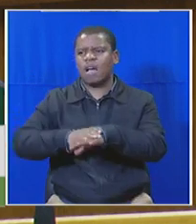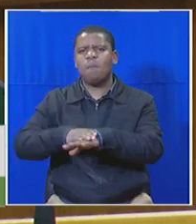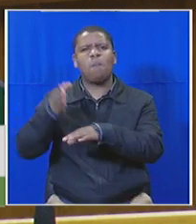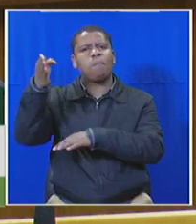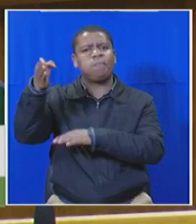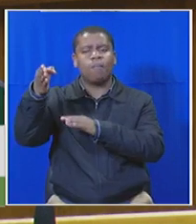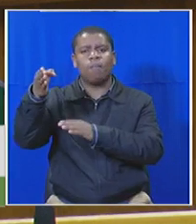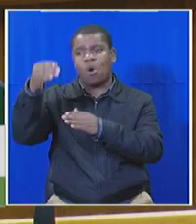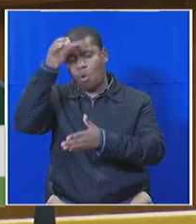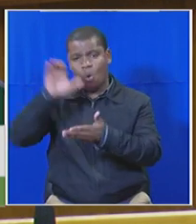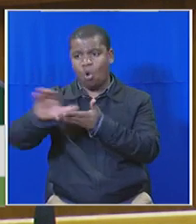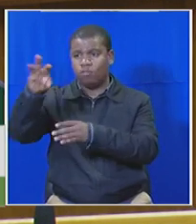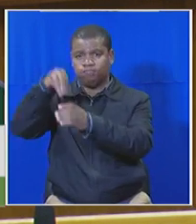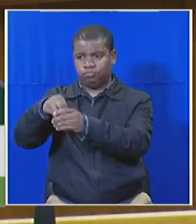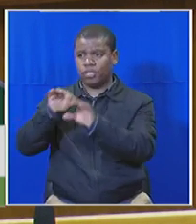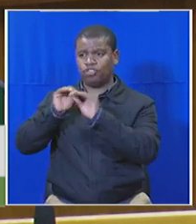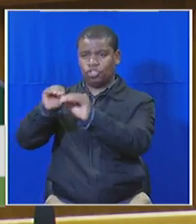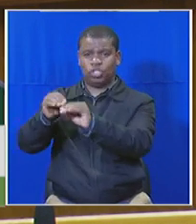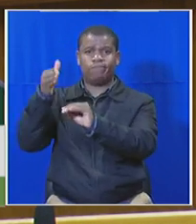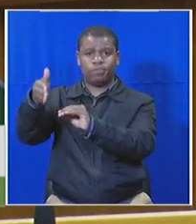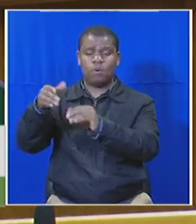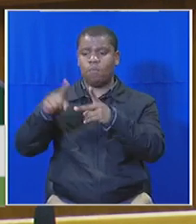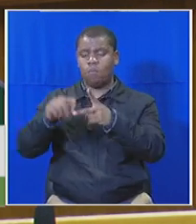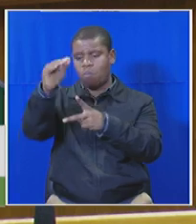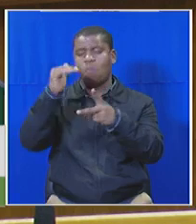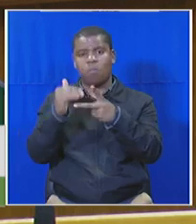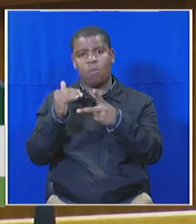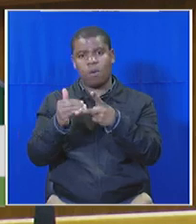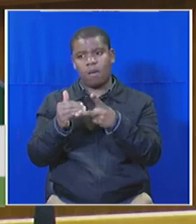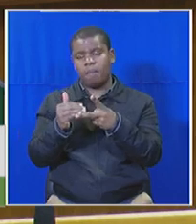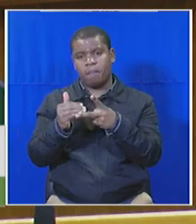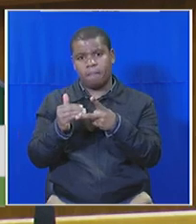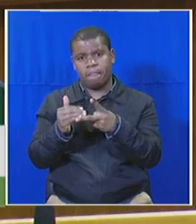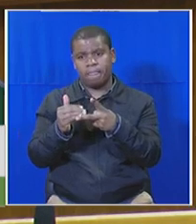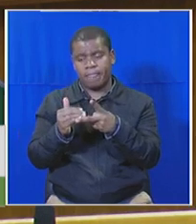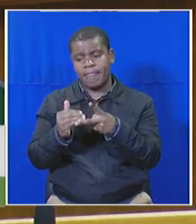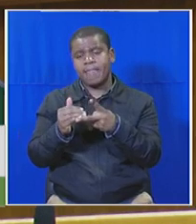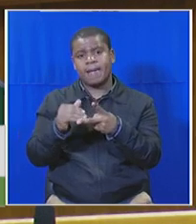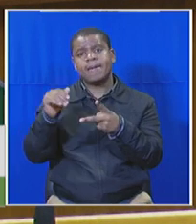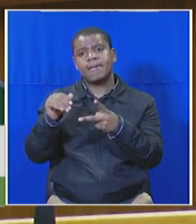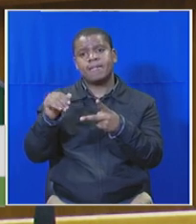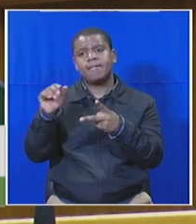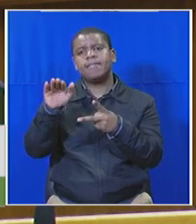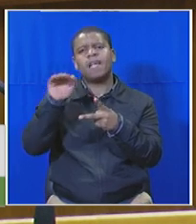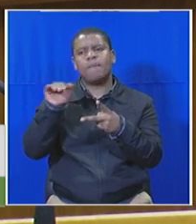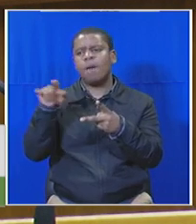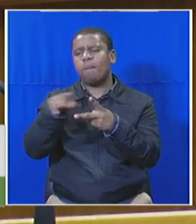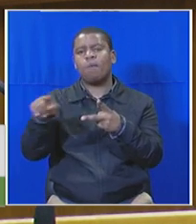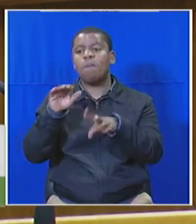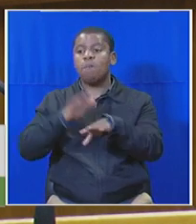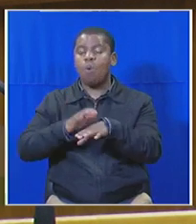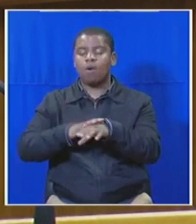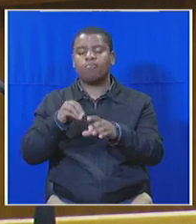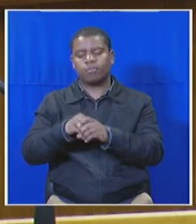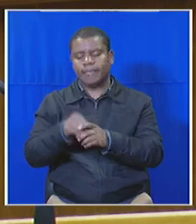public relations officer for the Mindolo Ecumenical Foundation in Kitwe, Zambia. Honorable Mobu would spend several